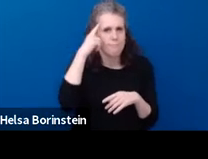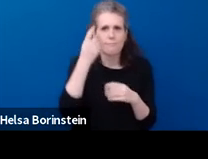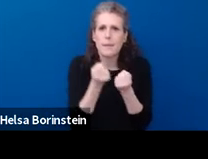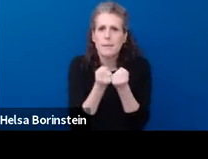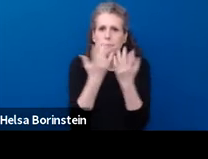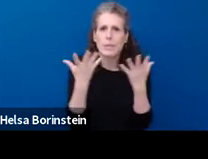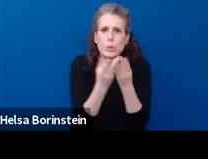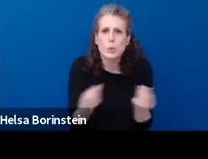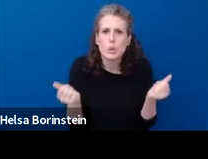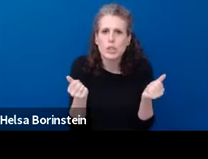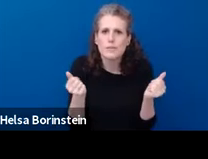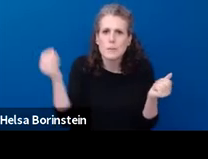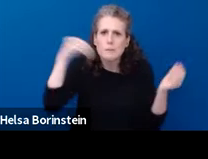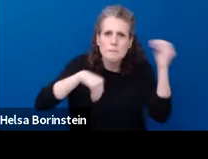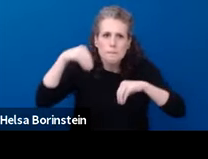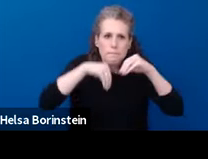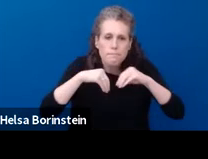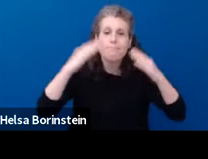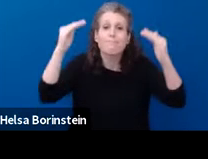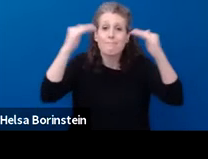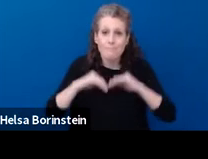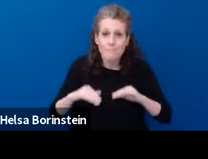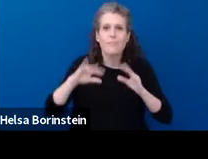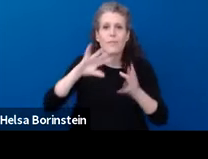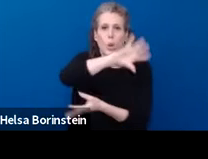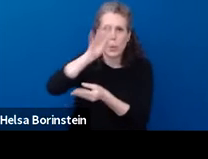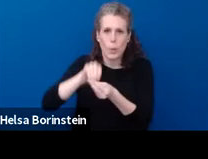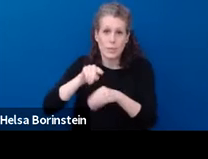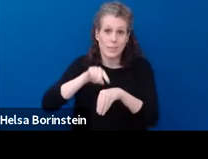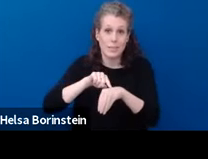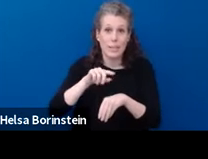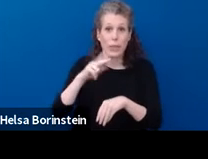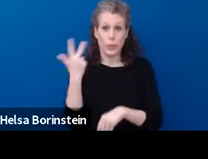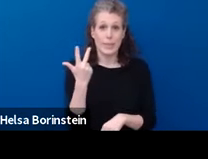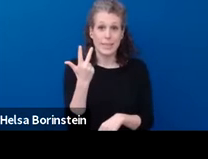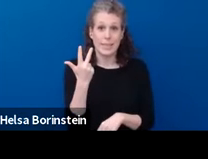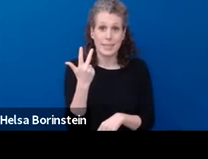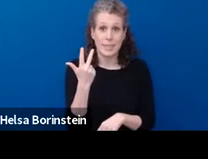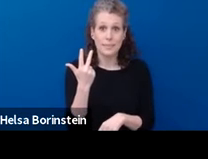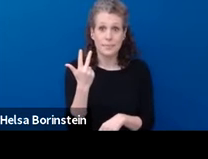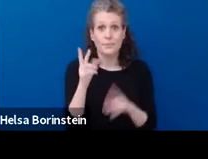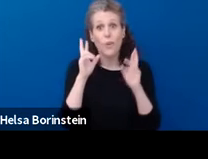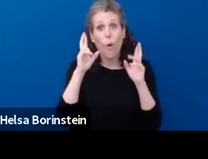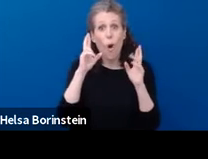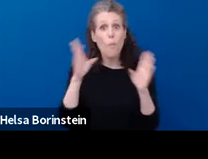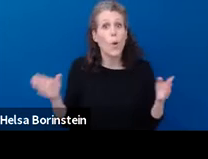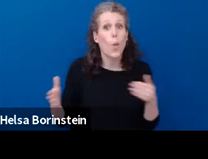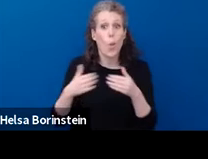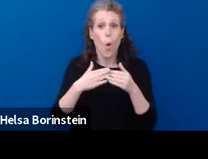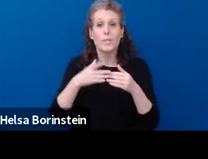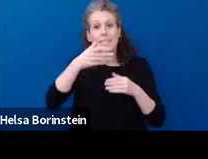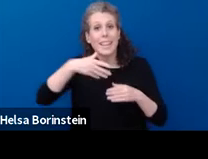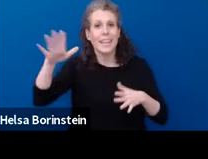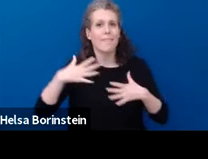just end the whole session at 3 o'clock, hopefully with a lot of good inspiration and new